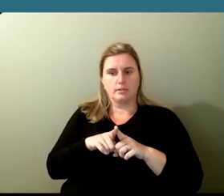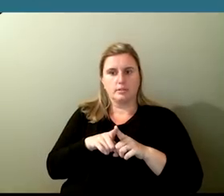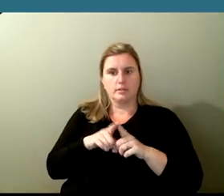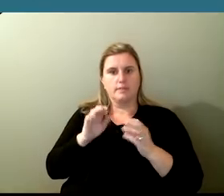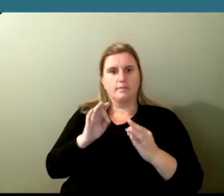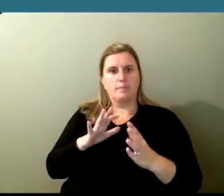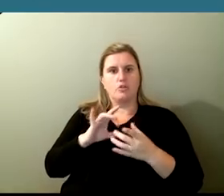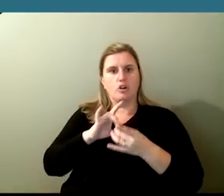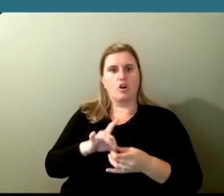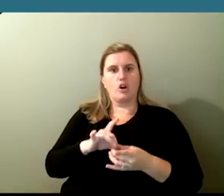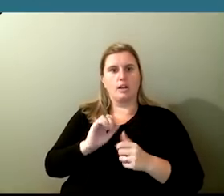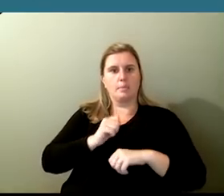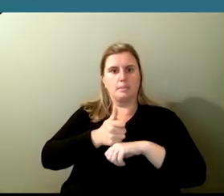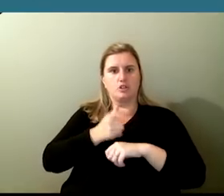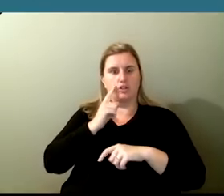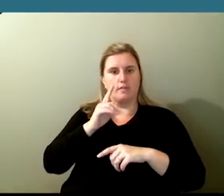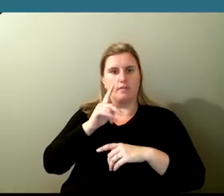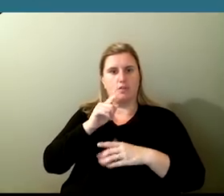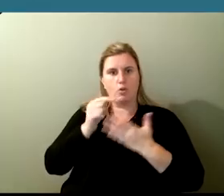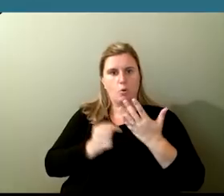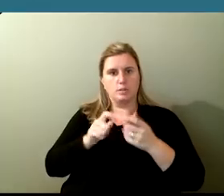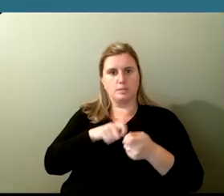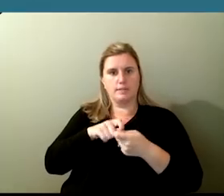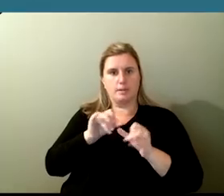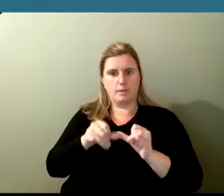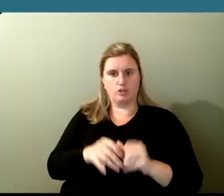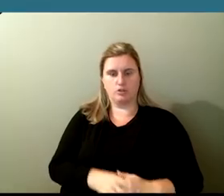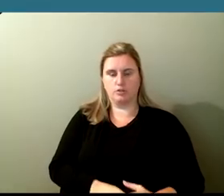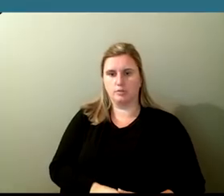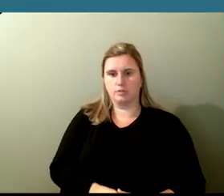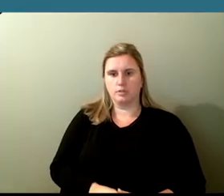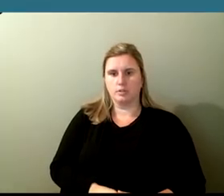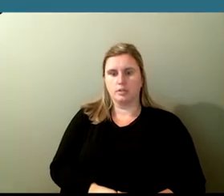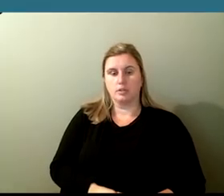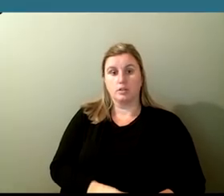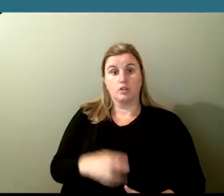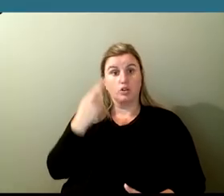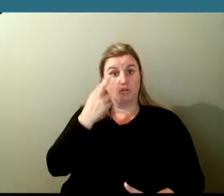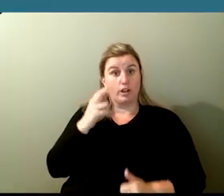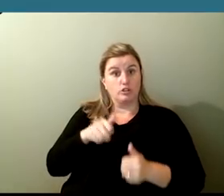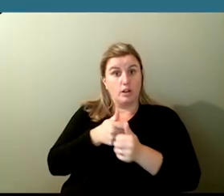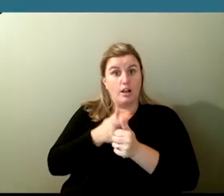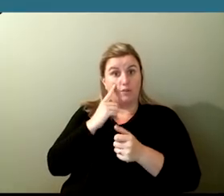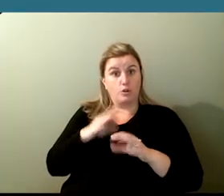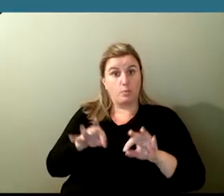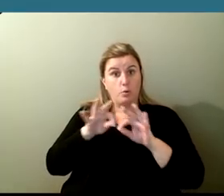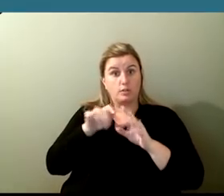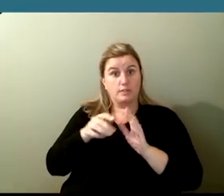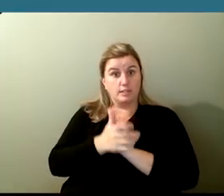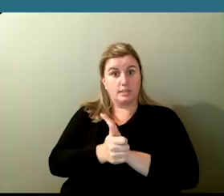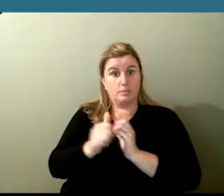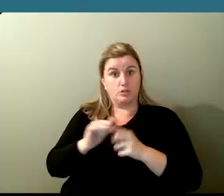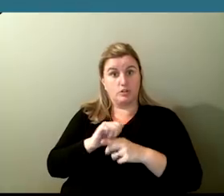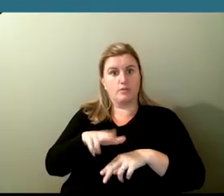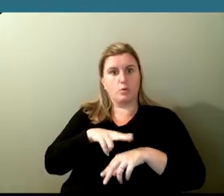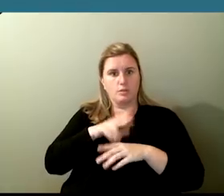feedback regarding implementation of those specific measures. The rationale for the importance of the skill being trained, of course, is